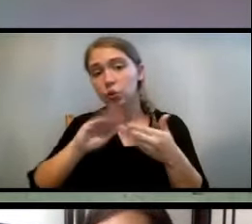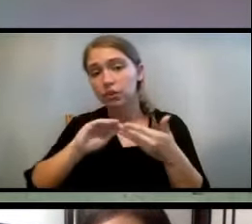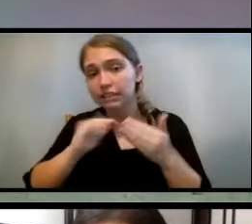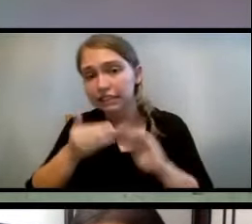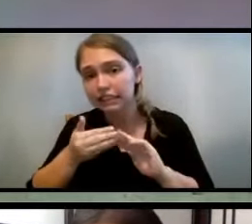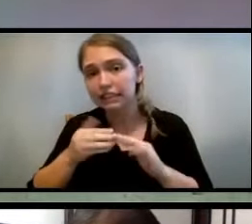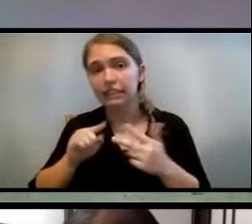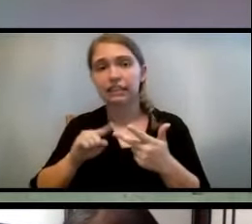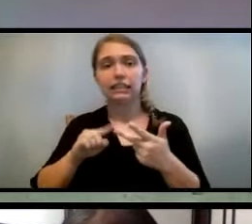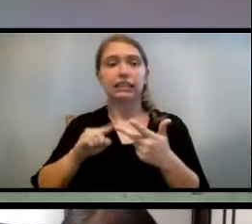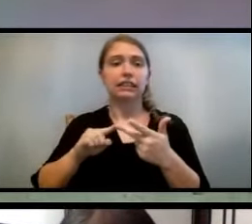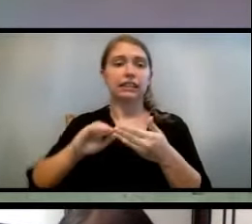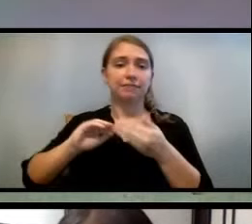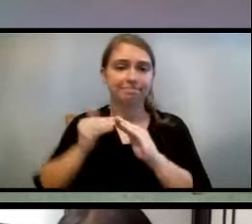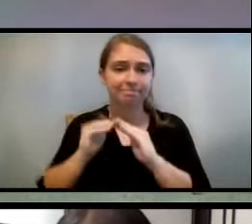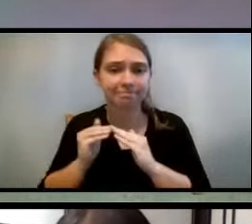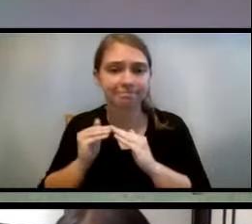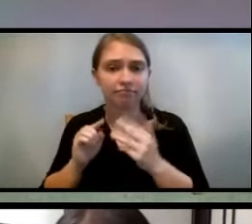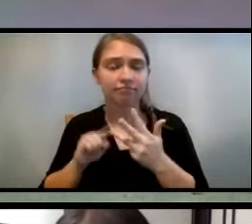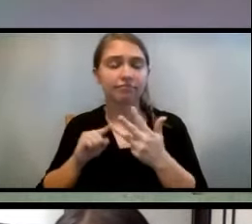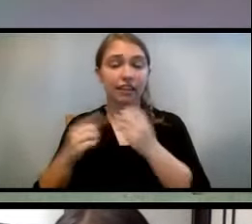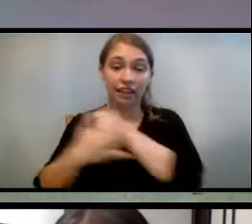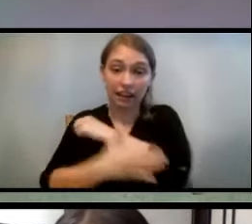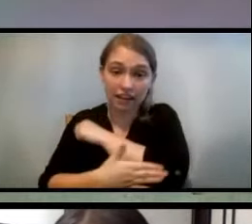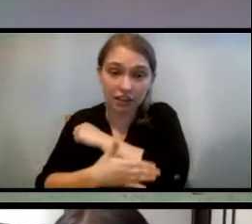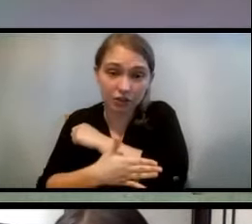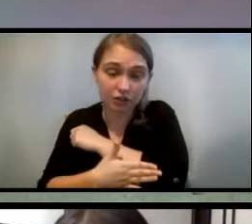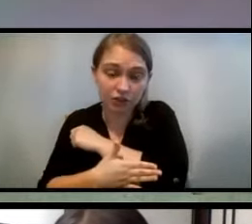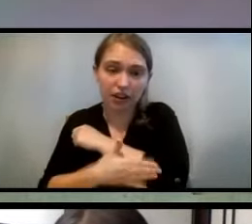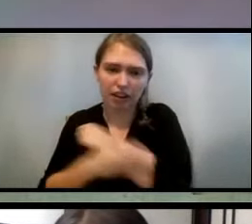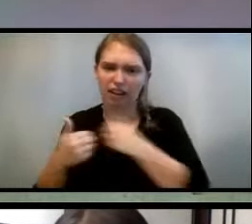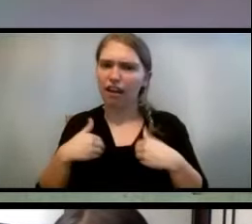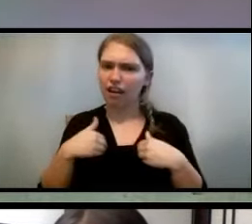your country, because then there are all these